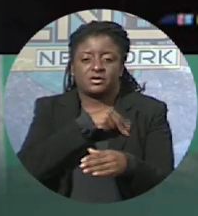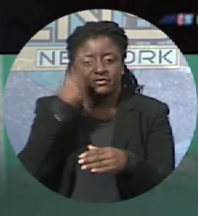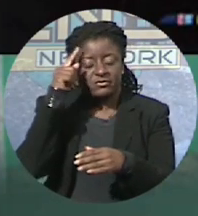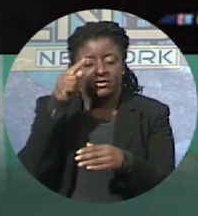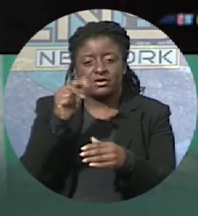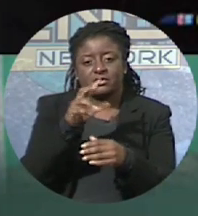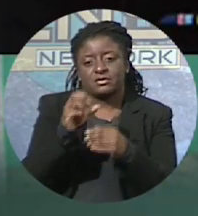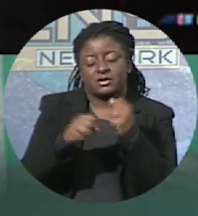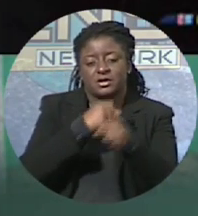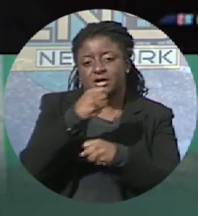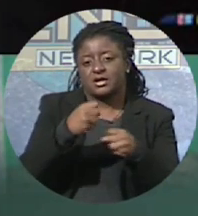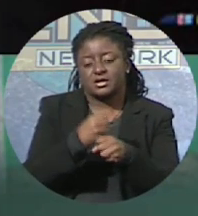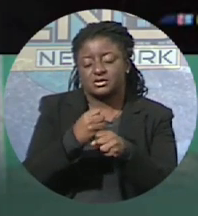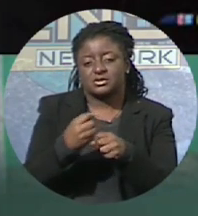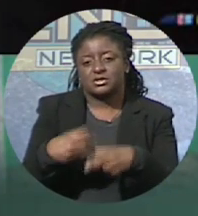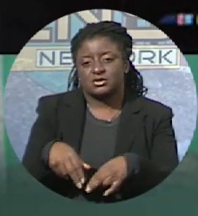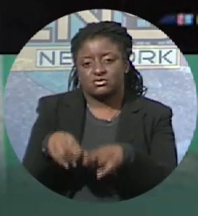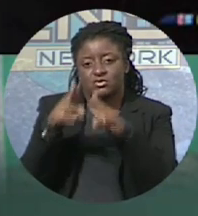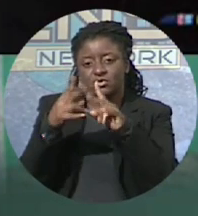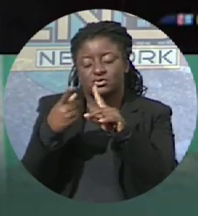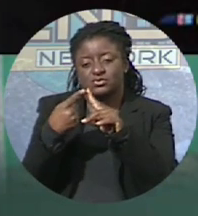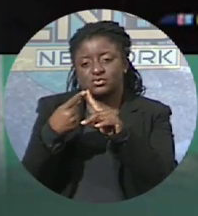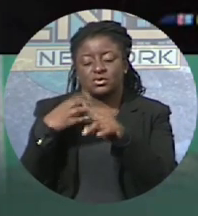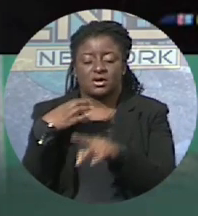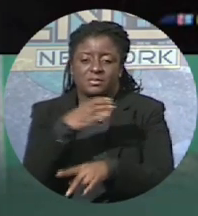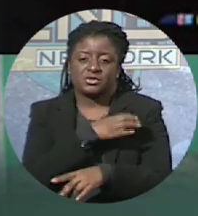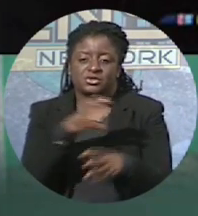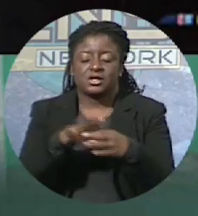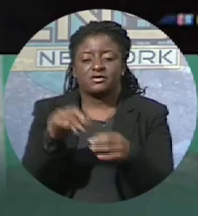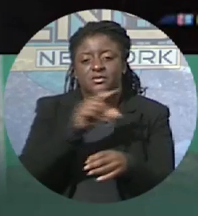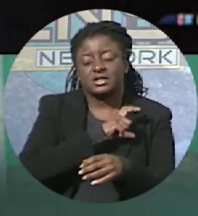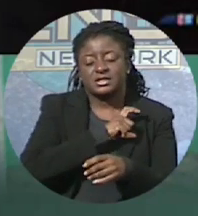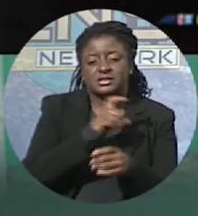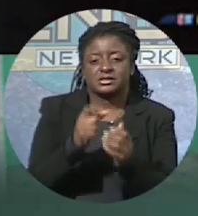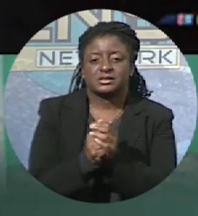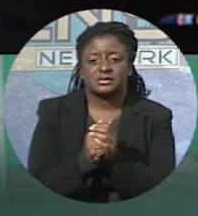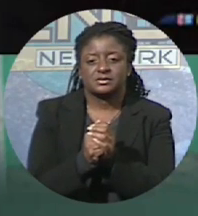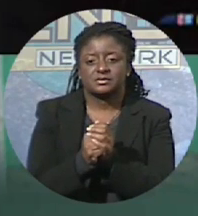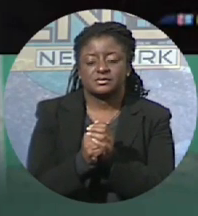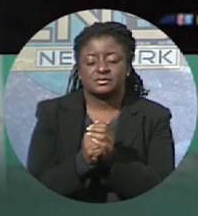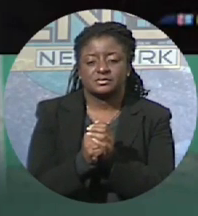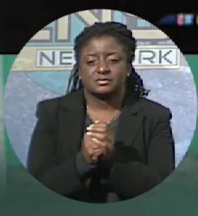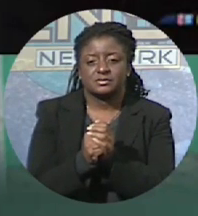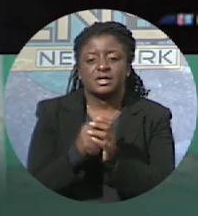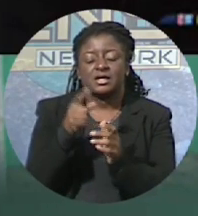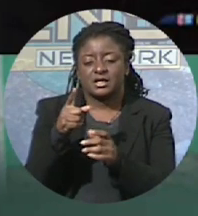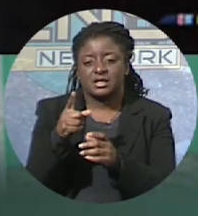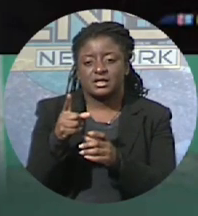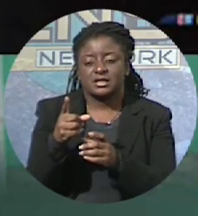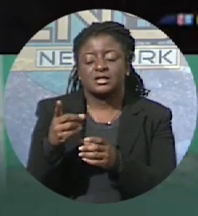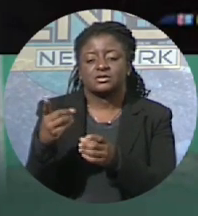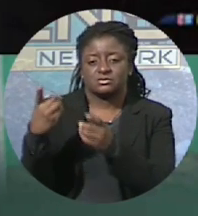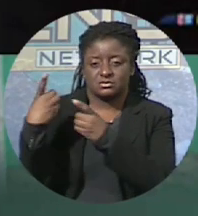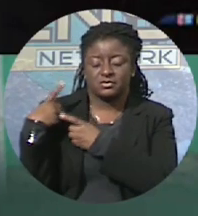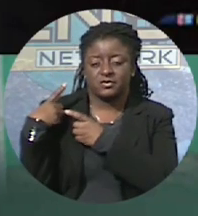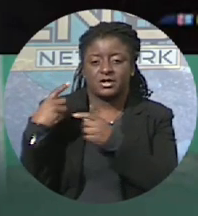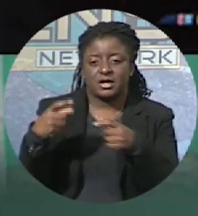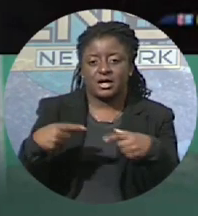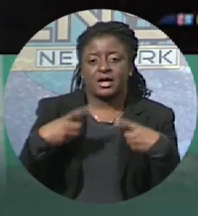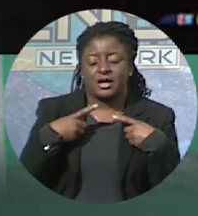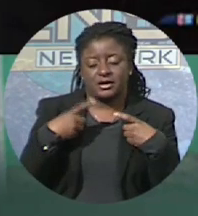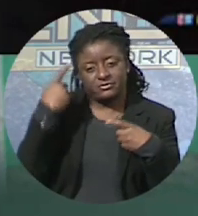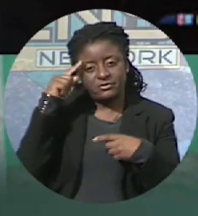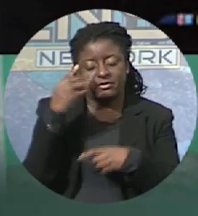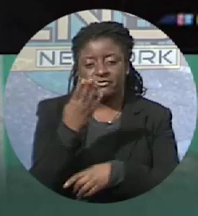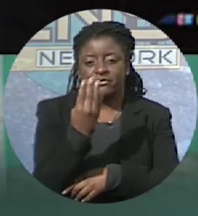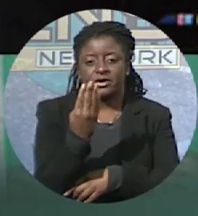the prestigious position of commissioner of police, an office the police force says he dutifully held for 14 years during the